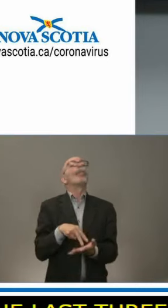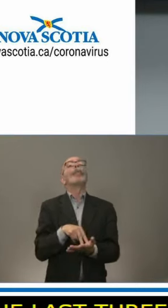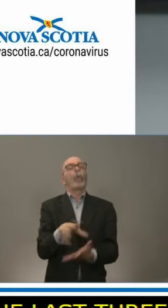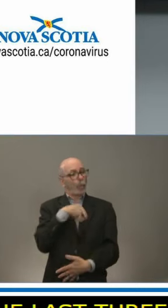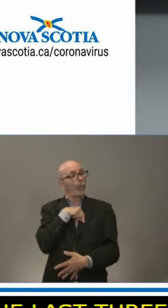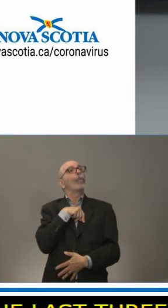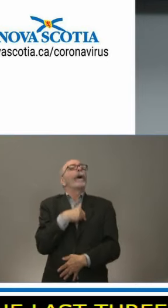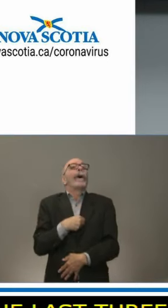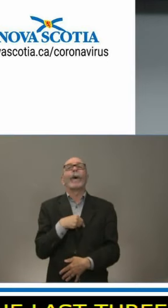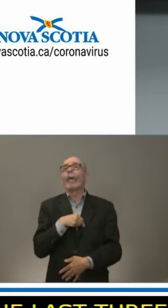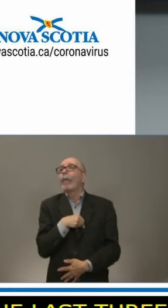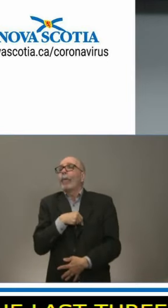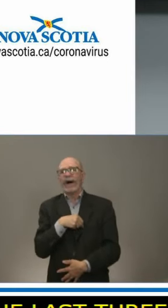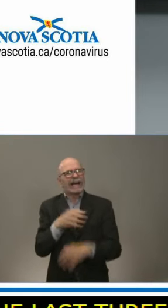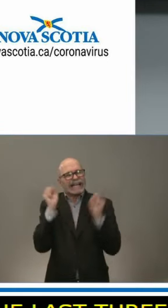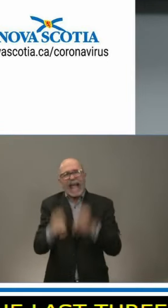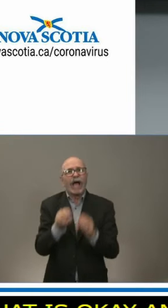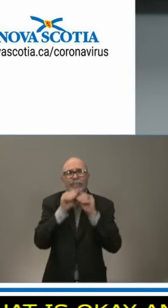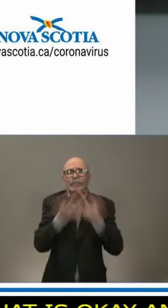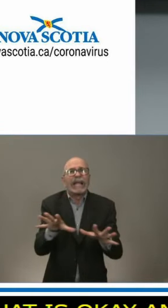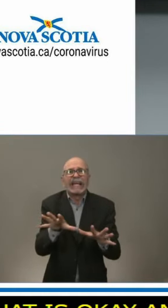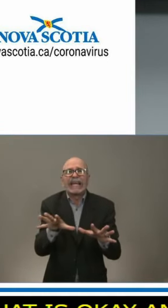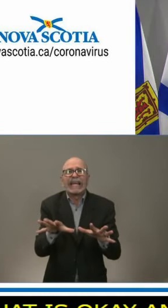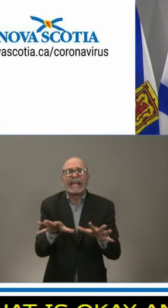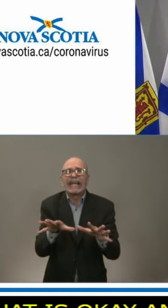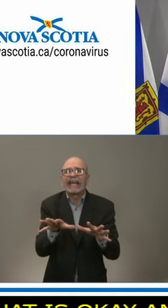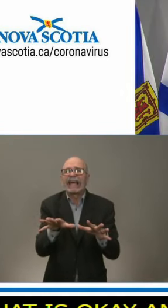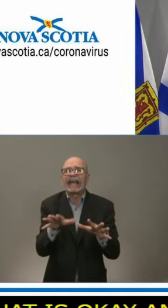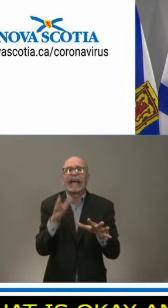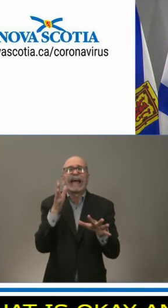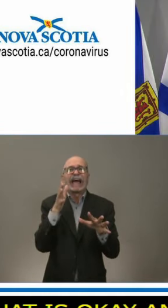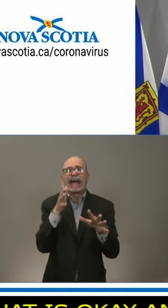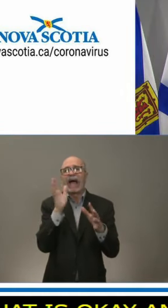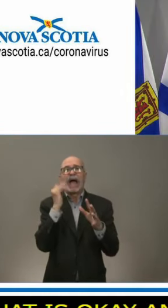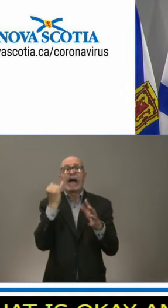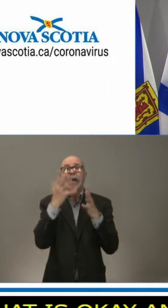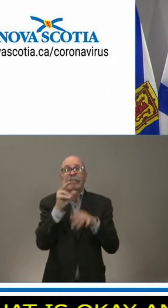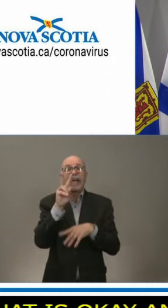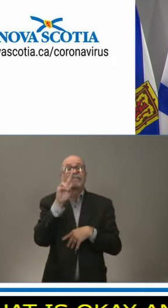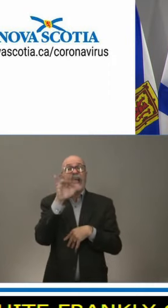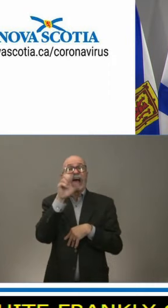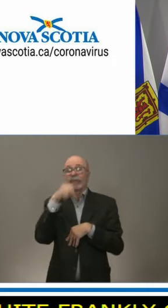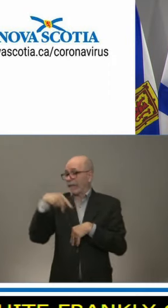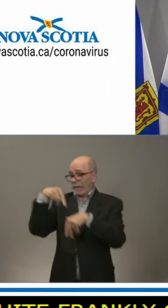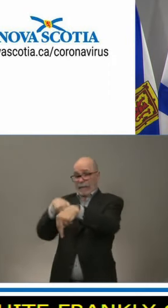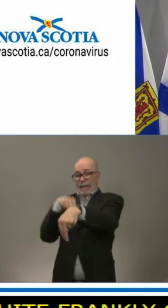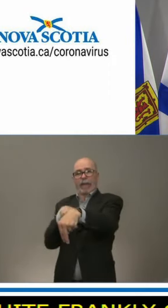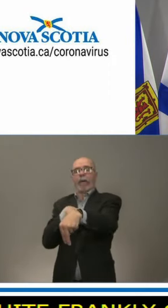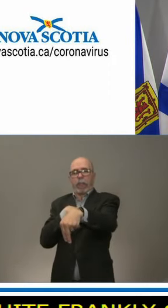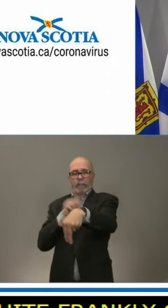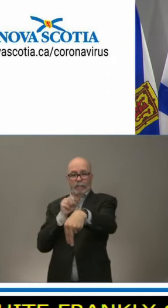that puts all of us at risk. Next, we're going to go to the Chronicle Herald's John McPhee.